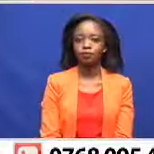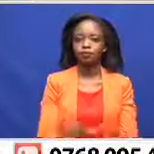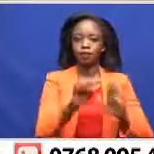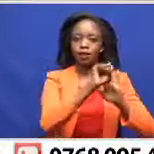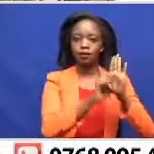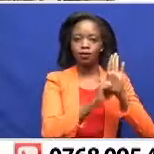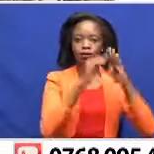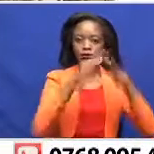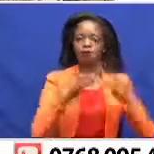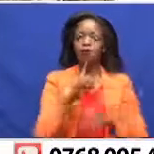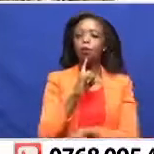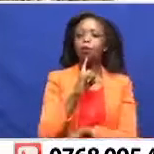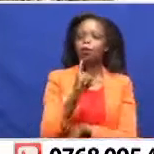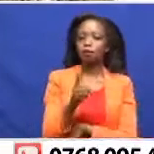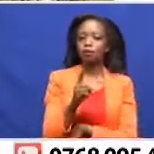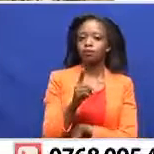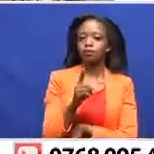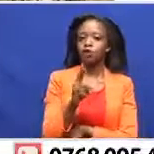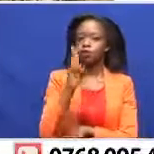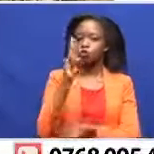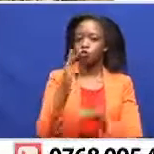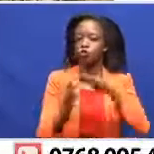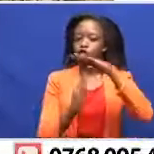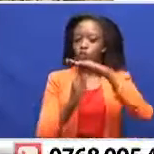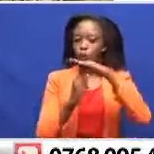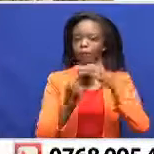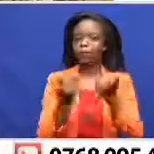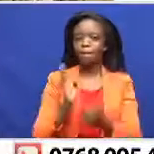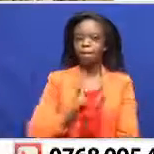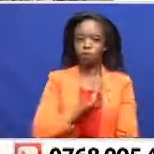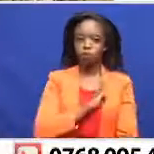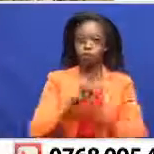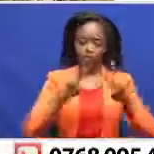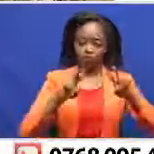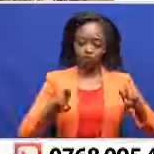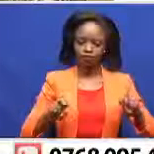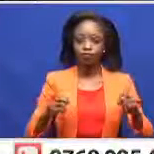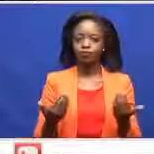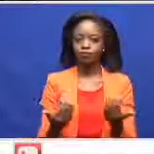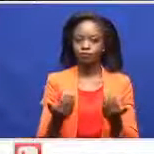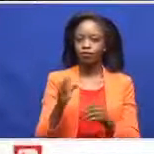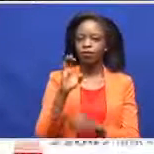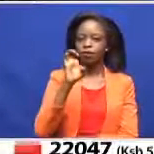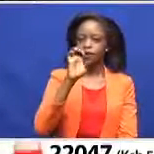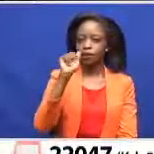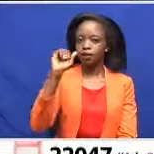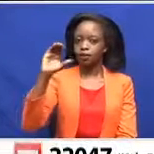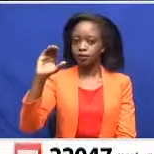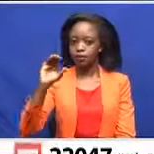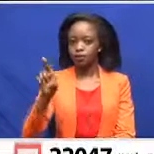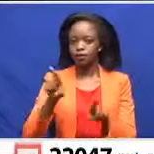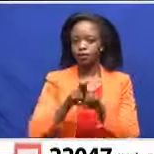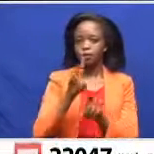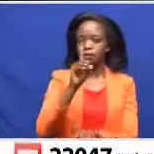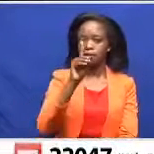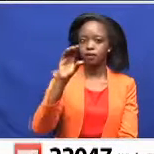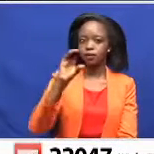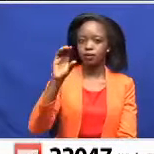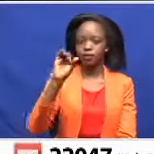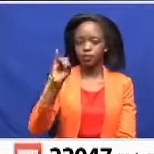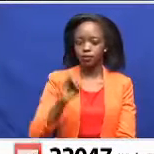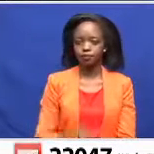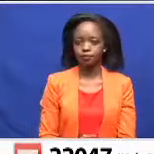White House has instructed two top investigative bodies, namely the Ethics and Anti-Corruption Commission